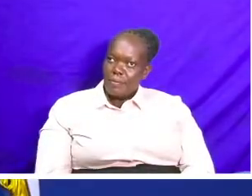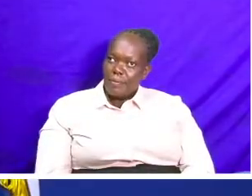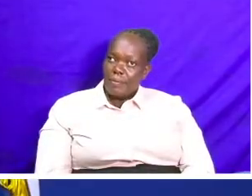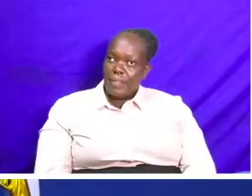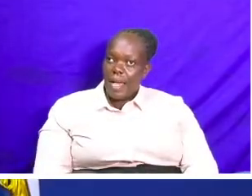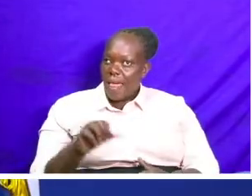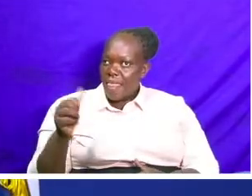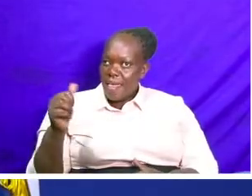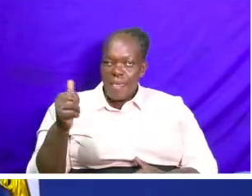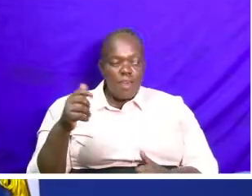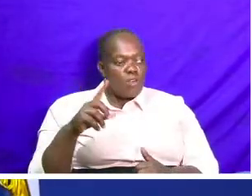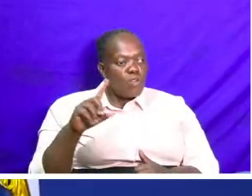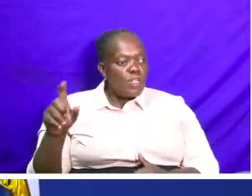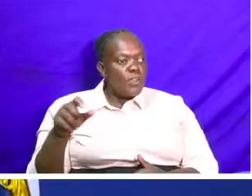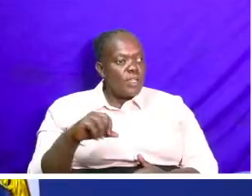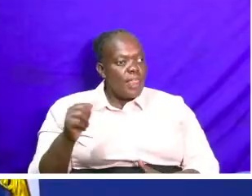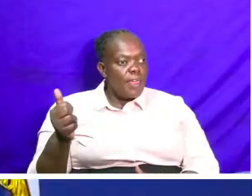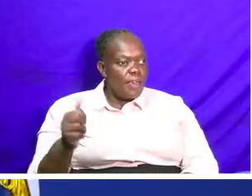Any other question?